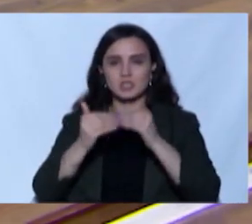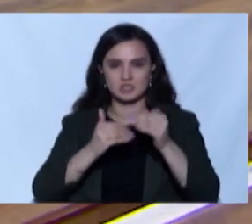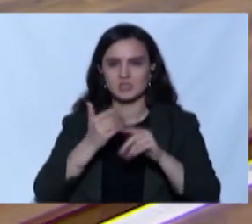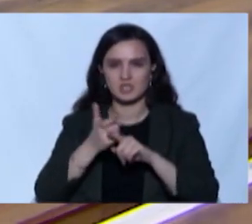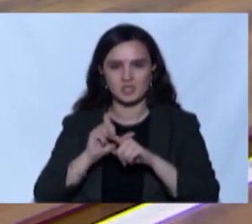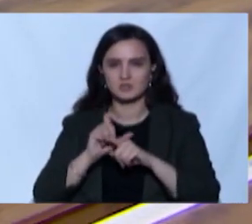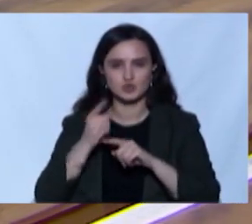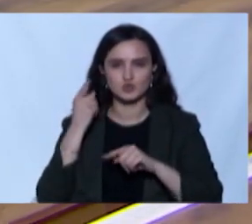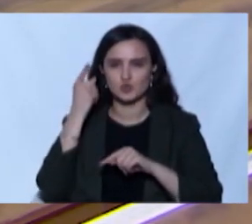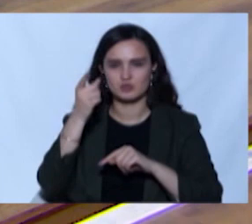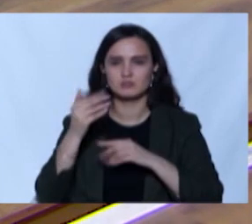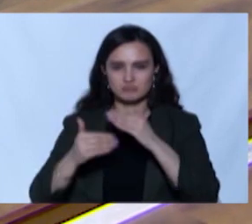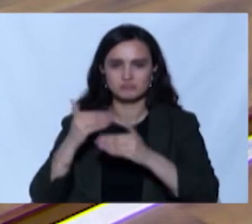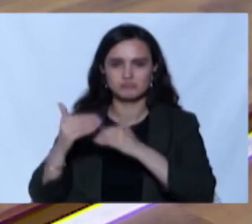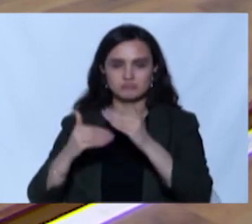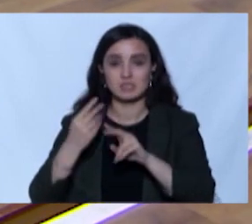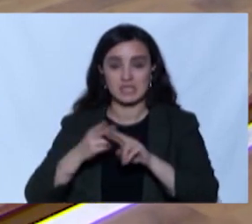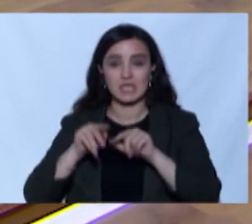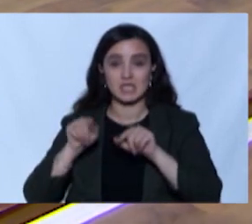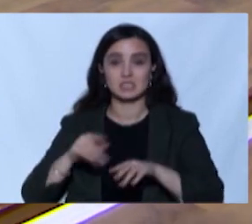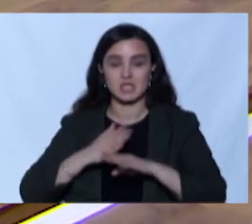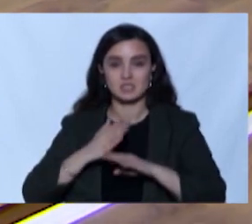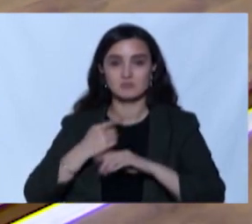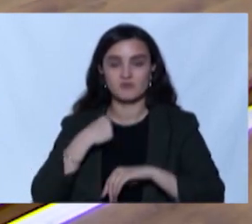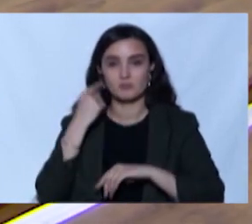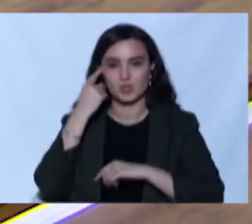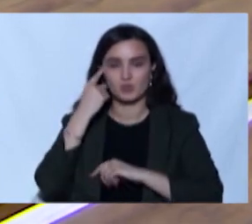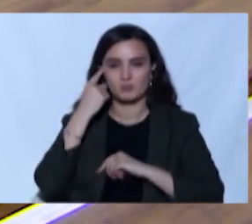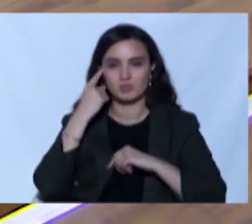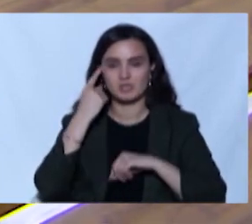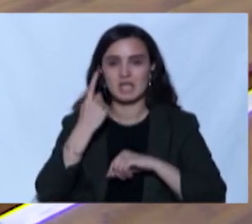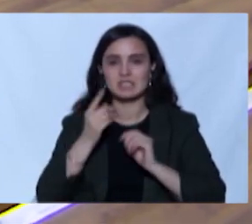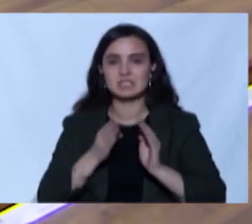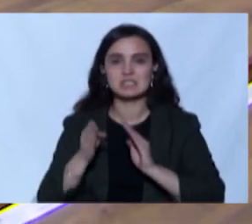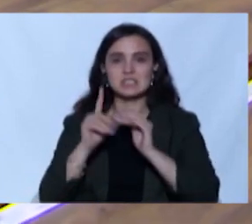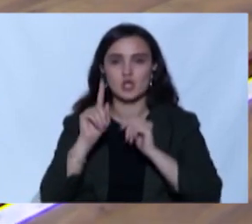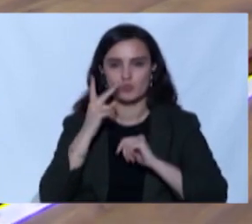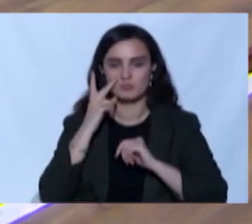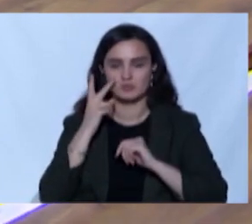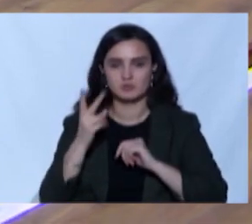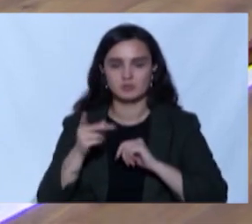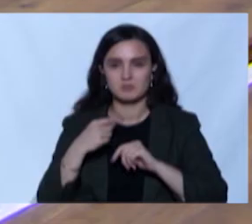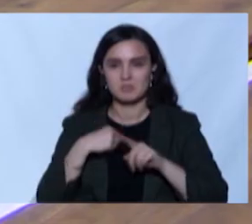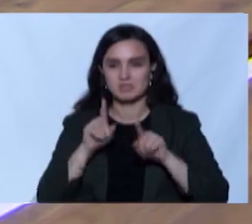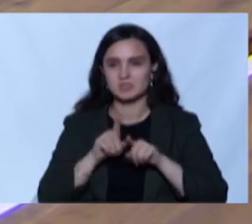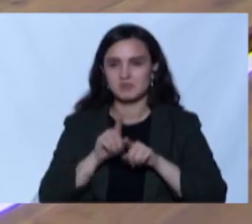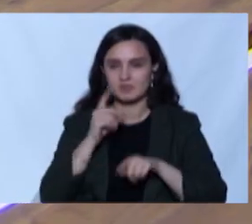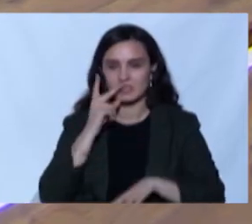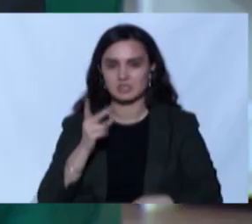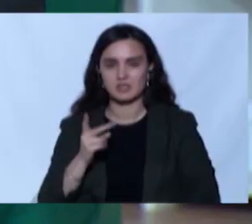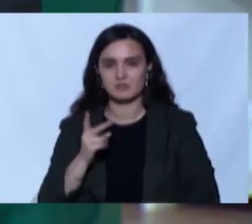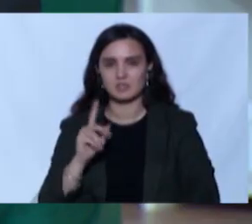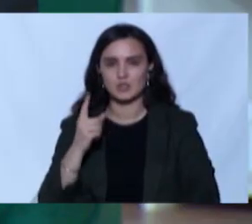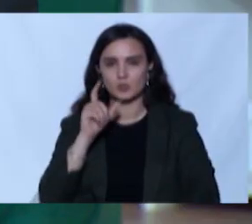far, and that is, I think, one way to look at it. You can also see